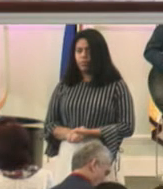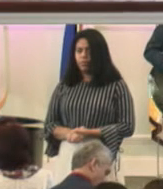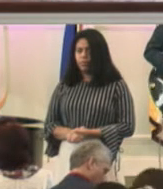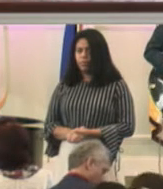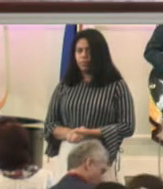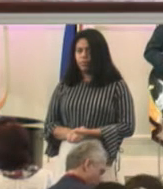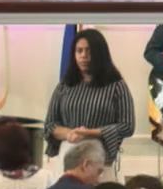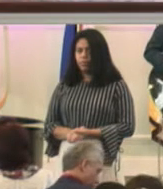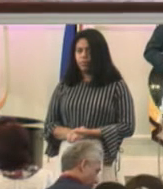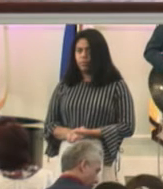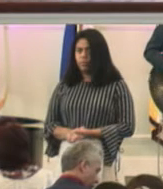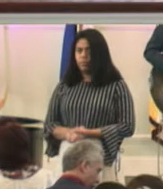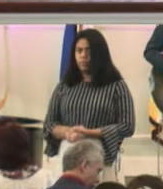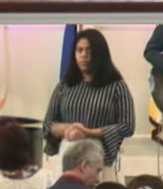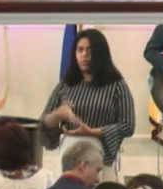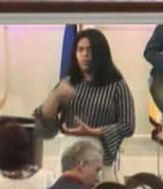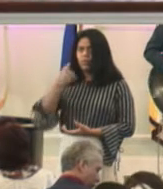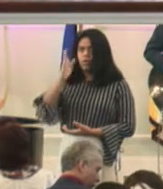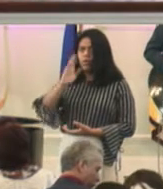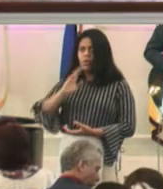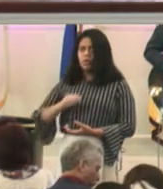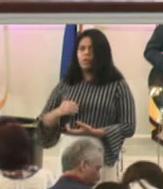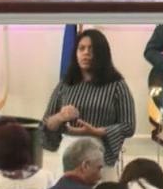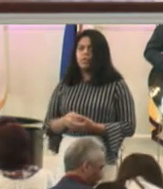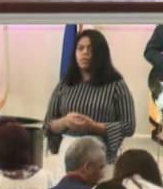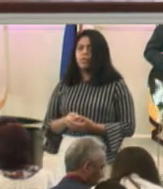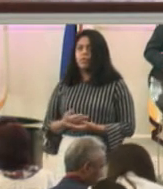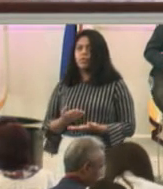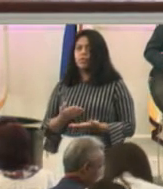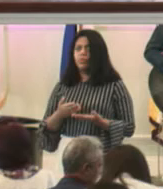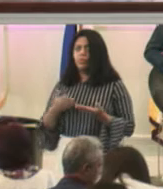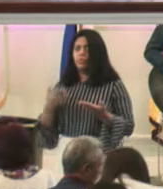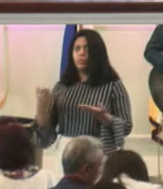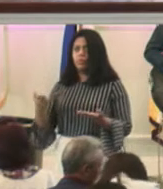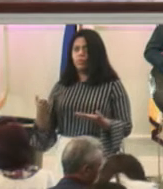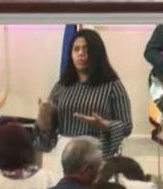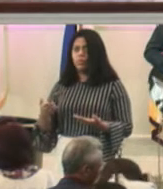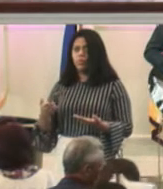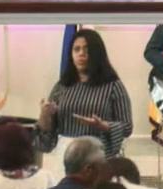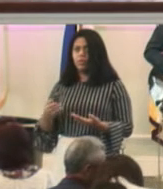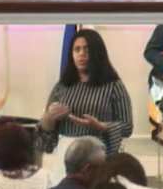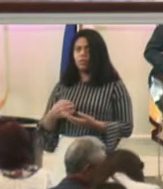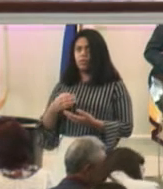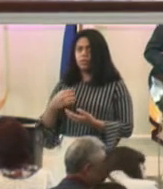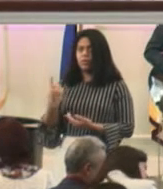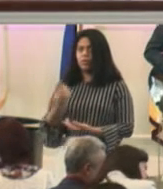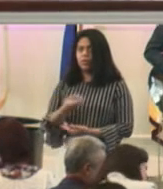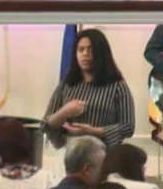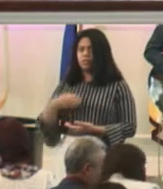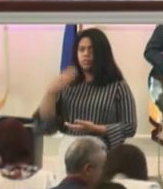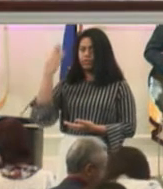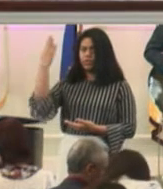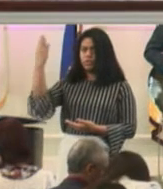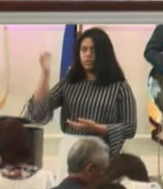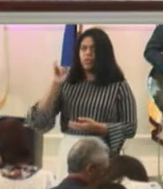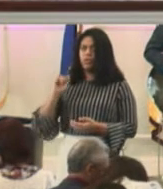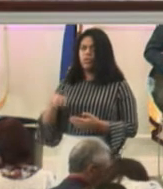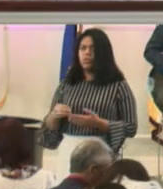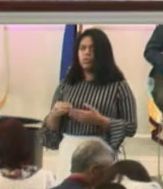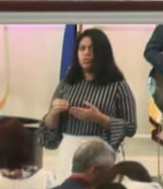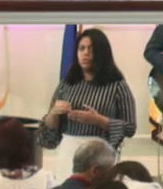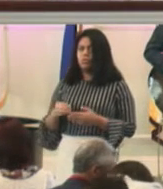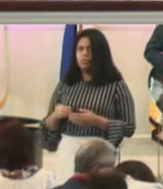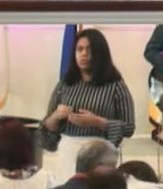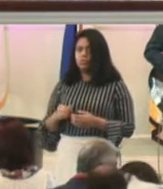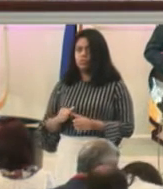Lord, we bring this congregation to you, that you continue to be with us so